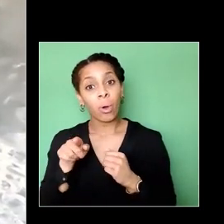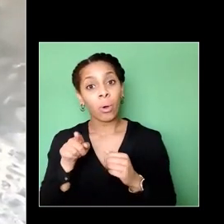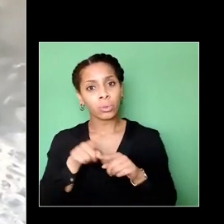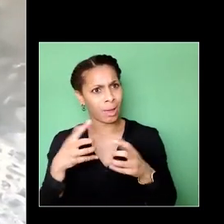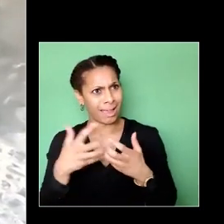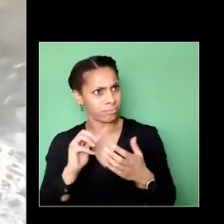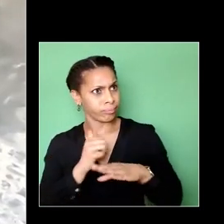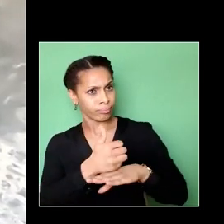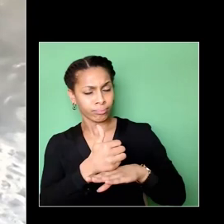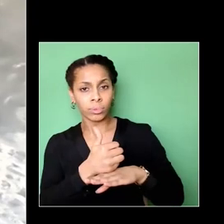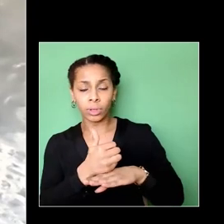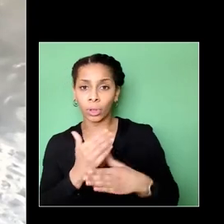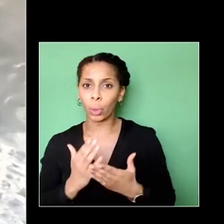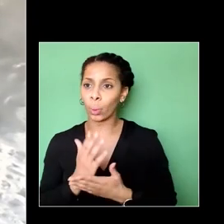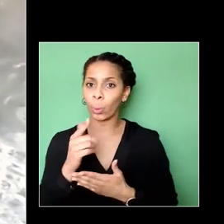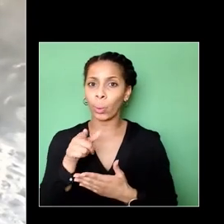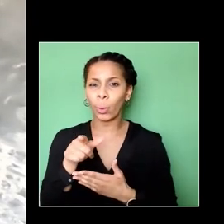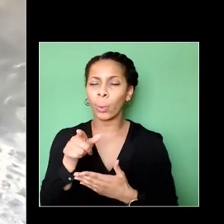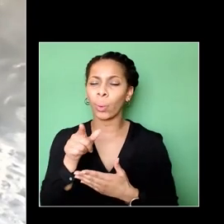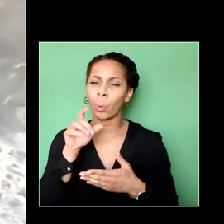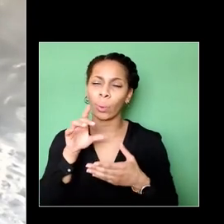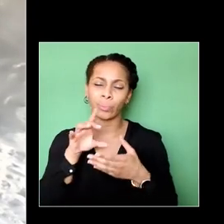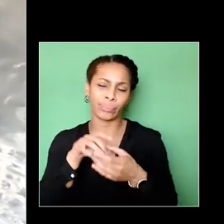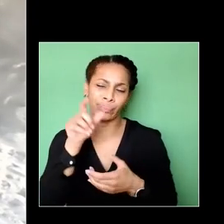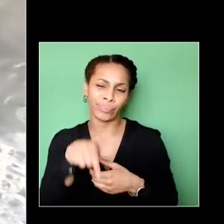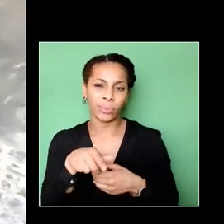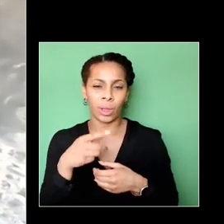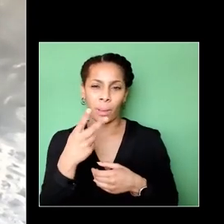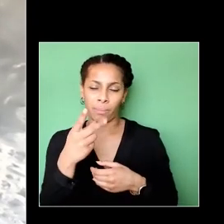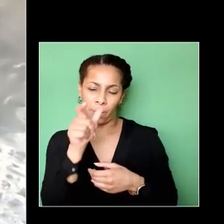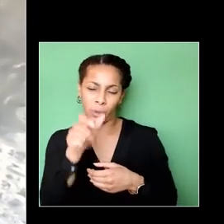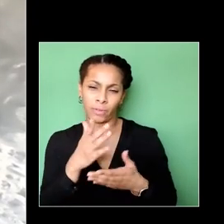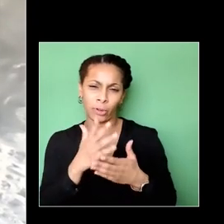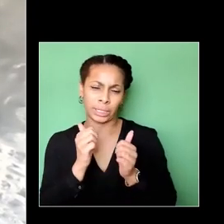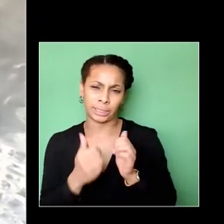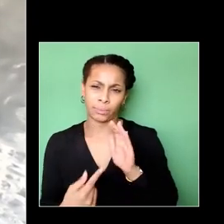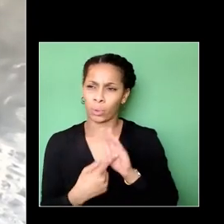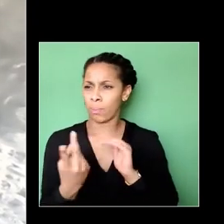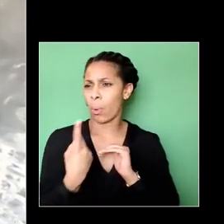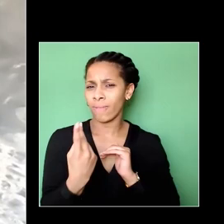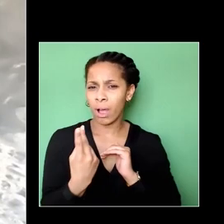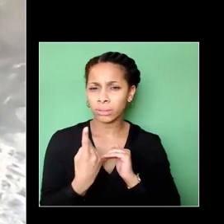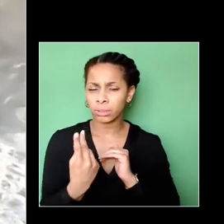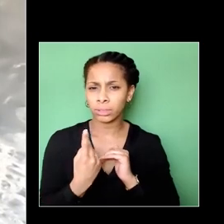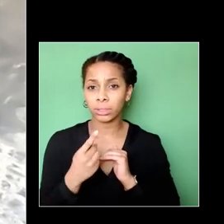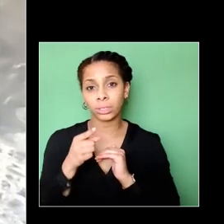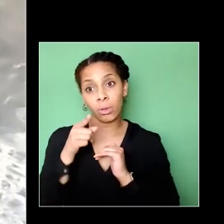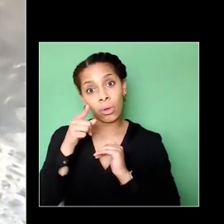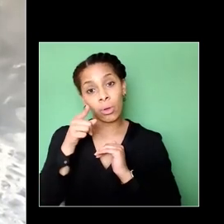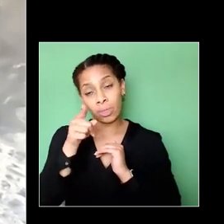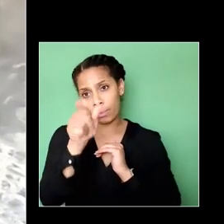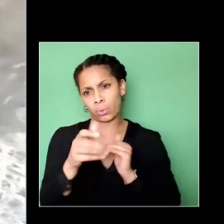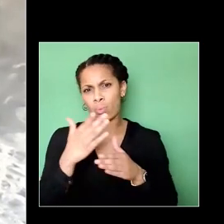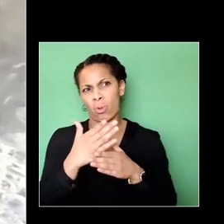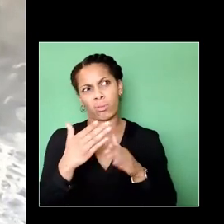someone who I know is very dear to both of us and whose work is the foundation for so much